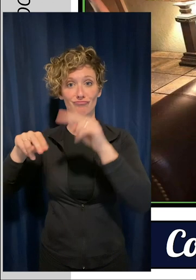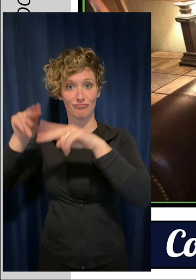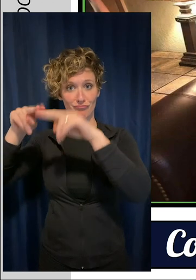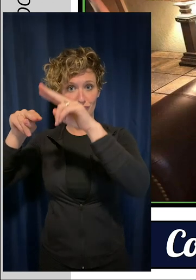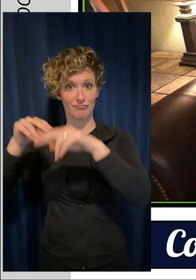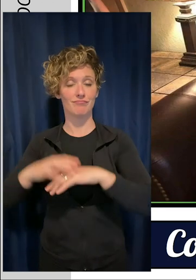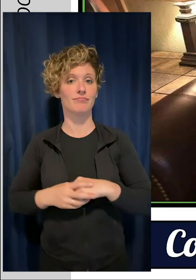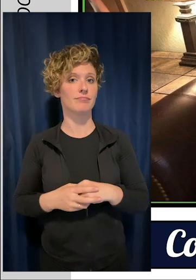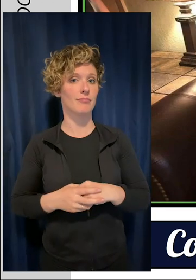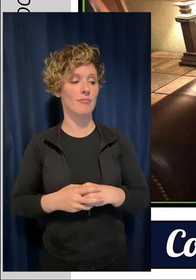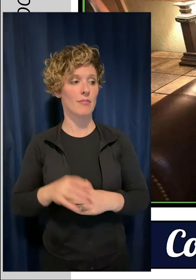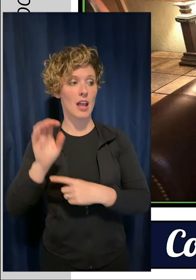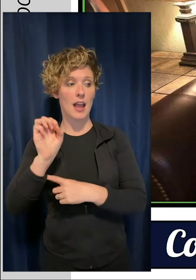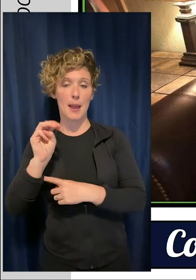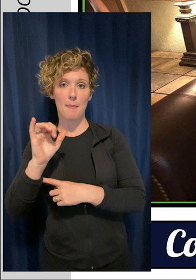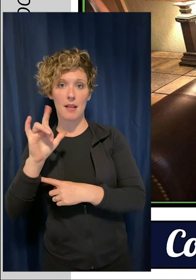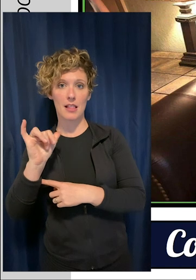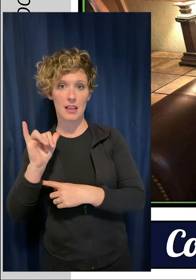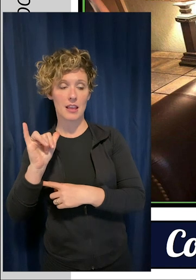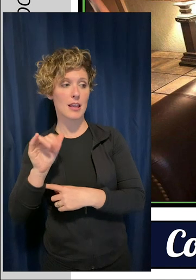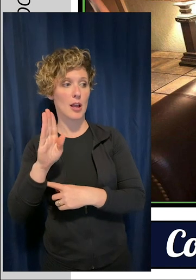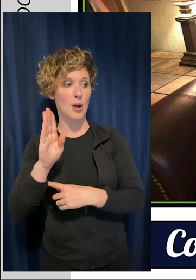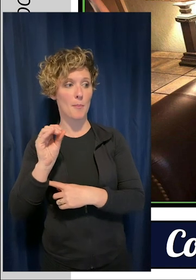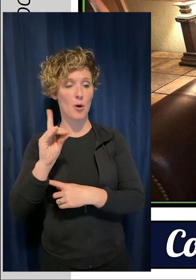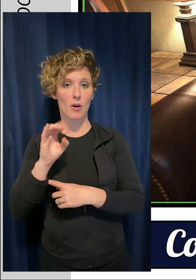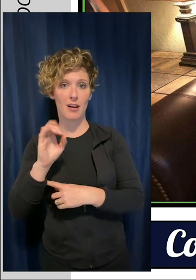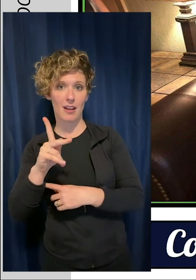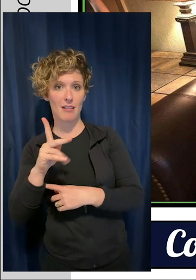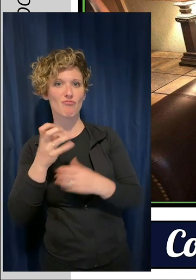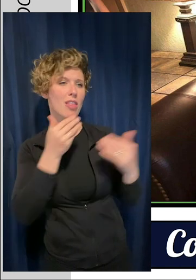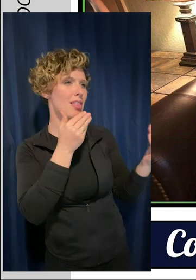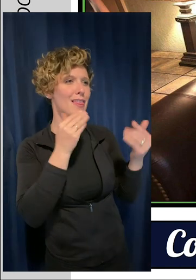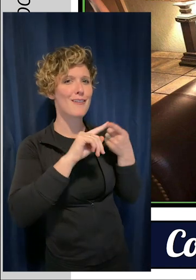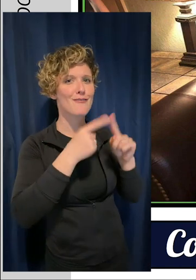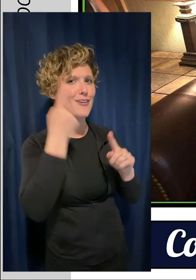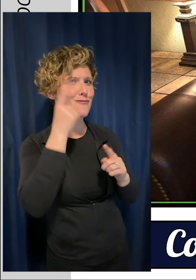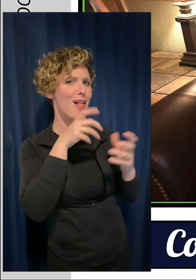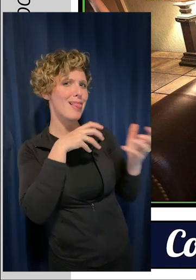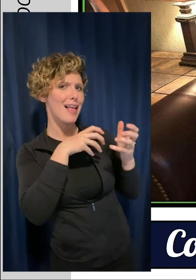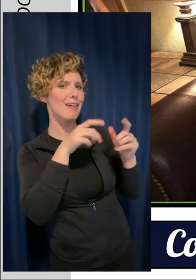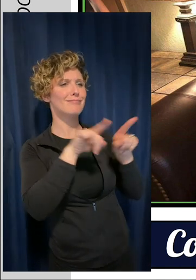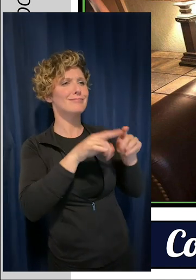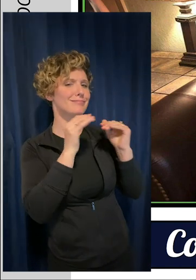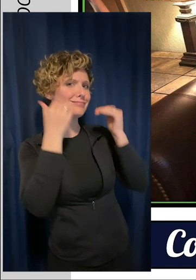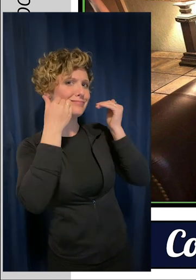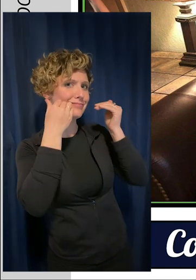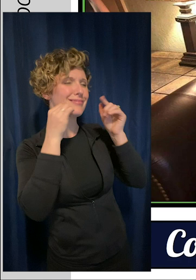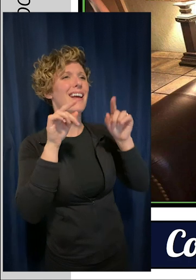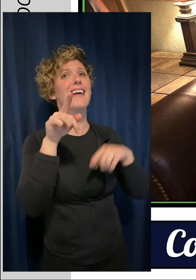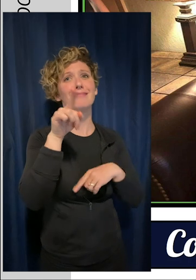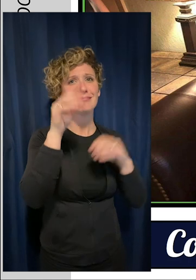Emily Bodek. Emily would like to thank all of her friends for making her laugh and smile, and her teachers who are always willing to